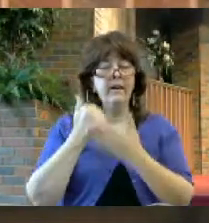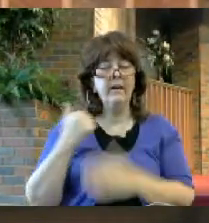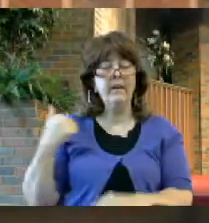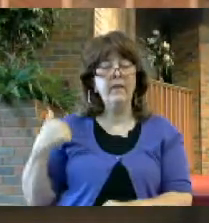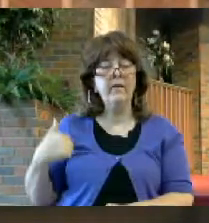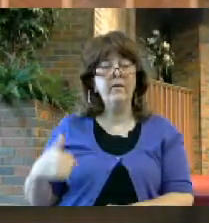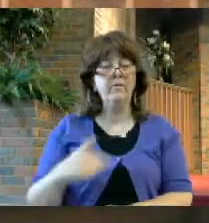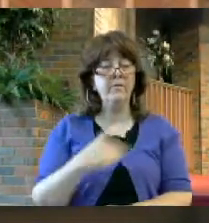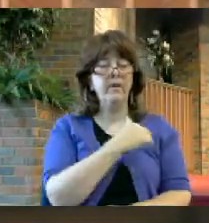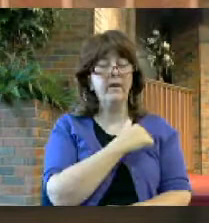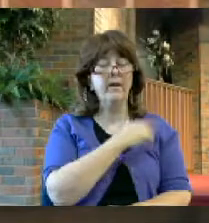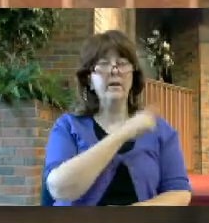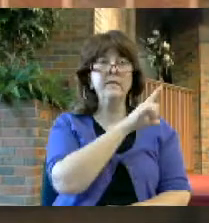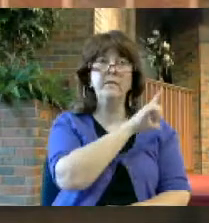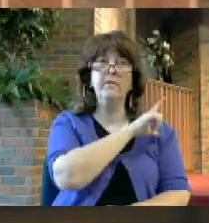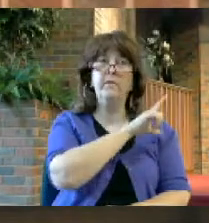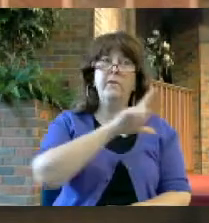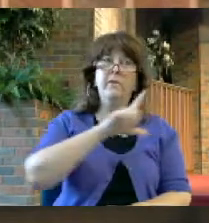Help us,